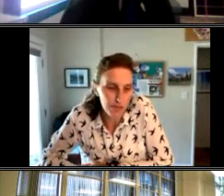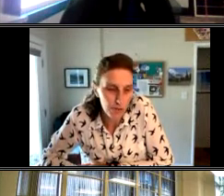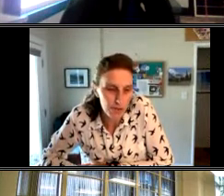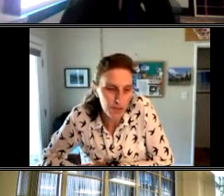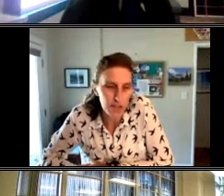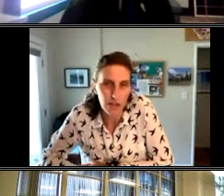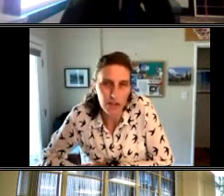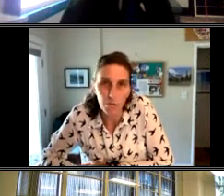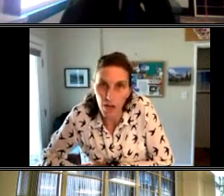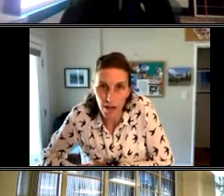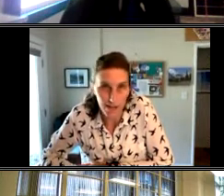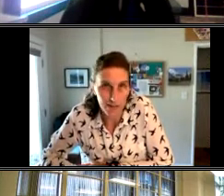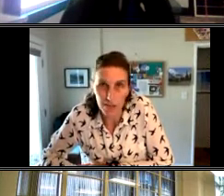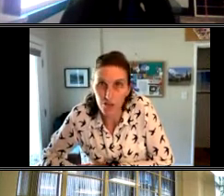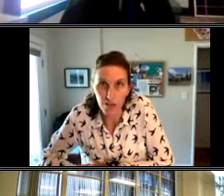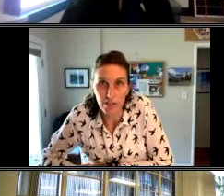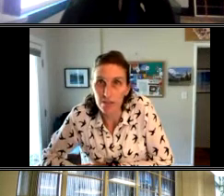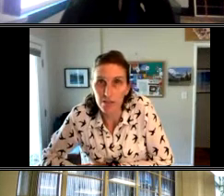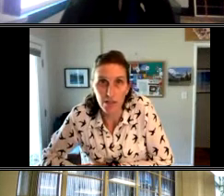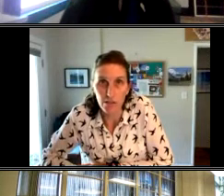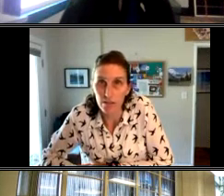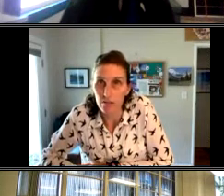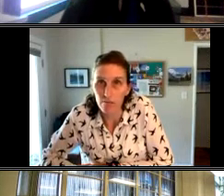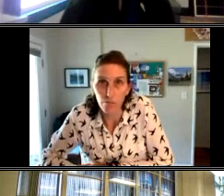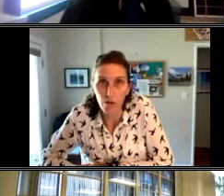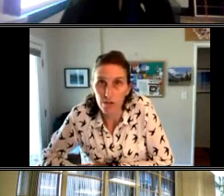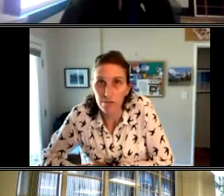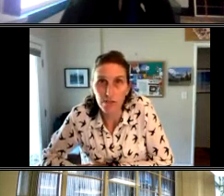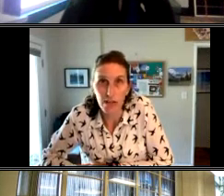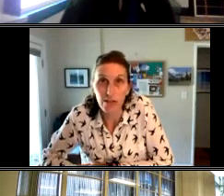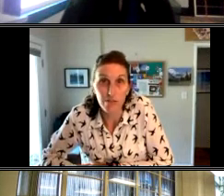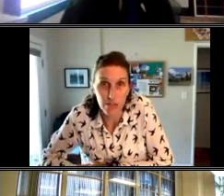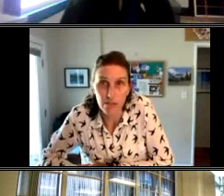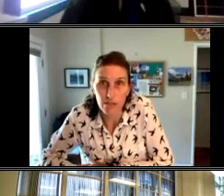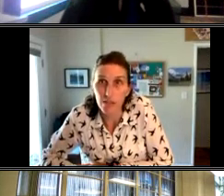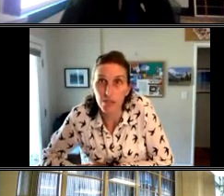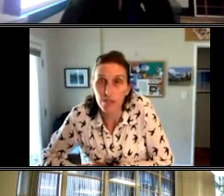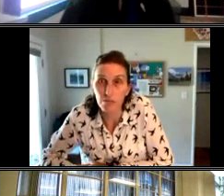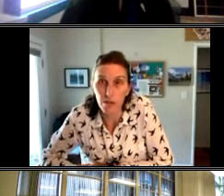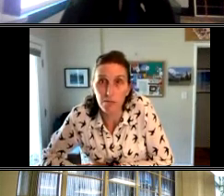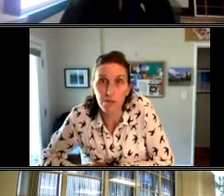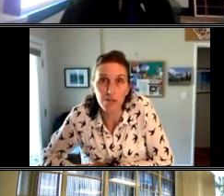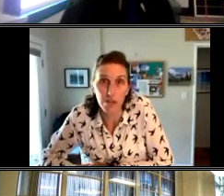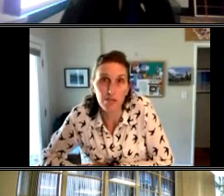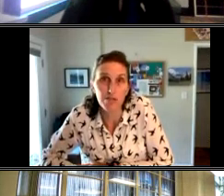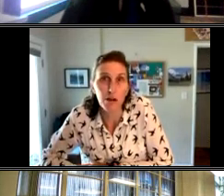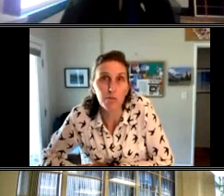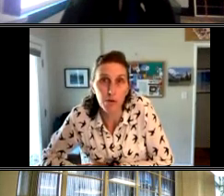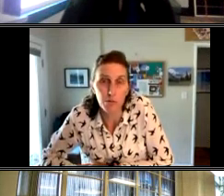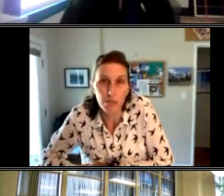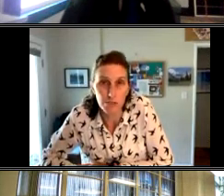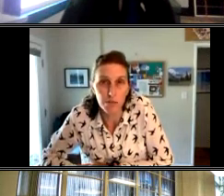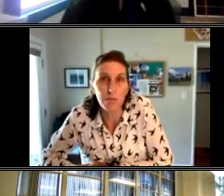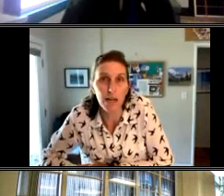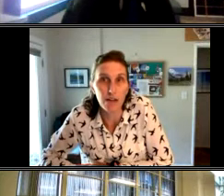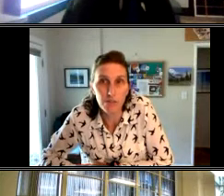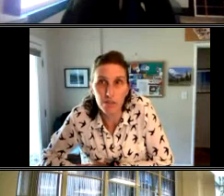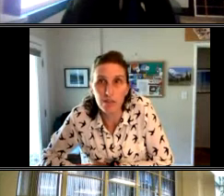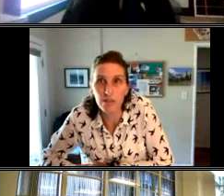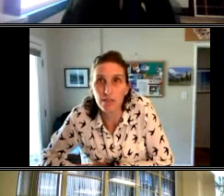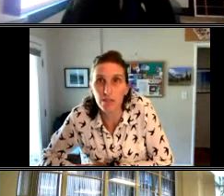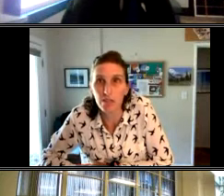trust going forward. We're not going to build trust in one set of listening sessions. We're going to build trust from what we do